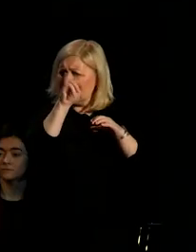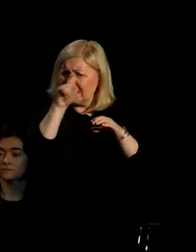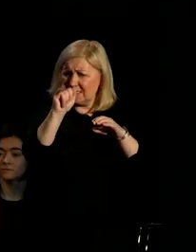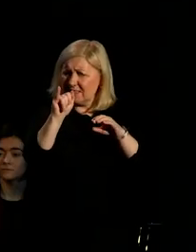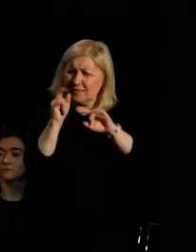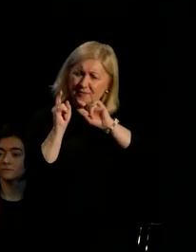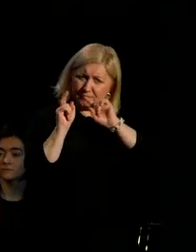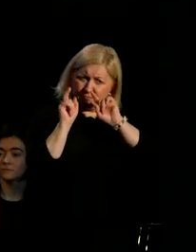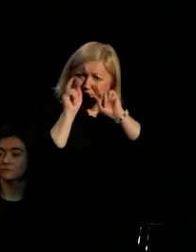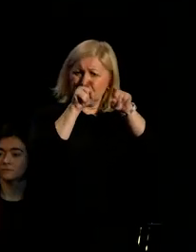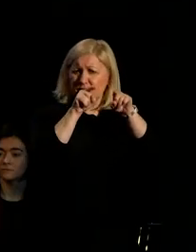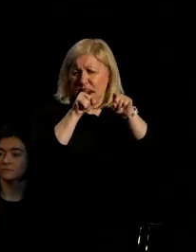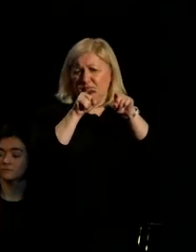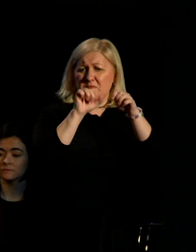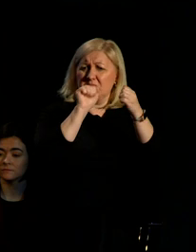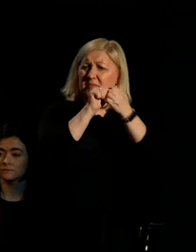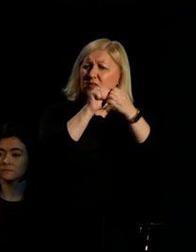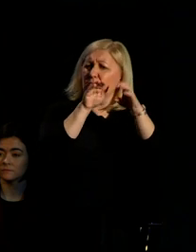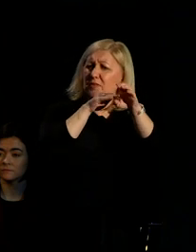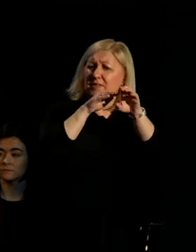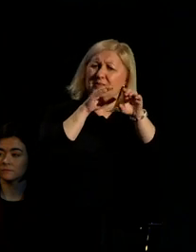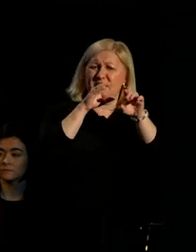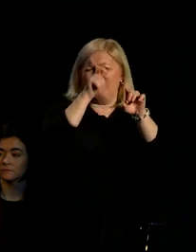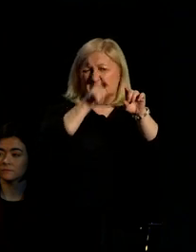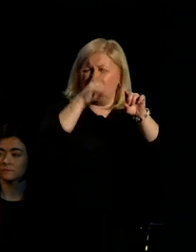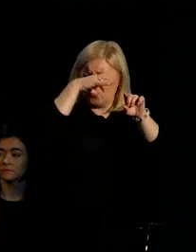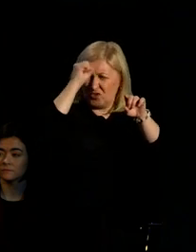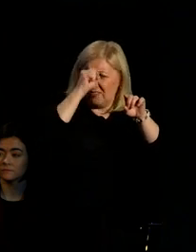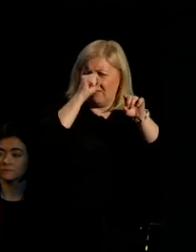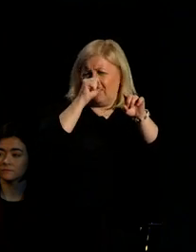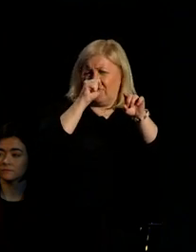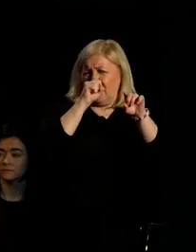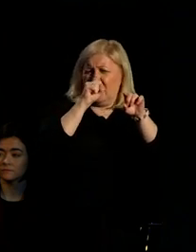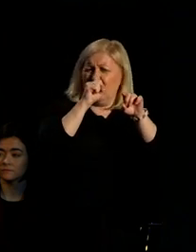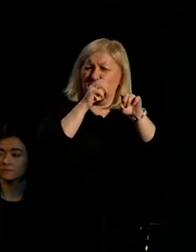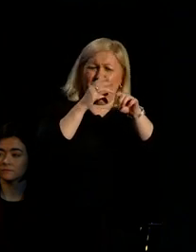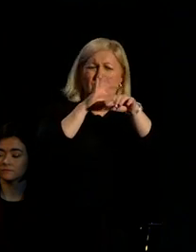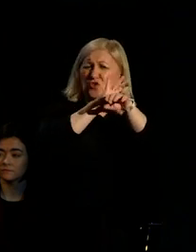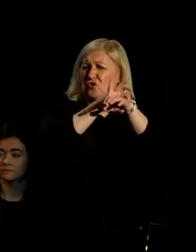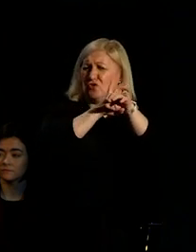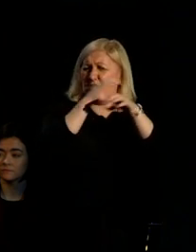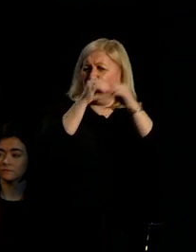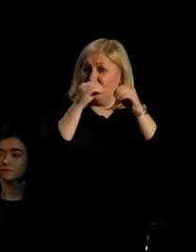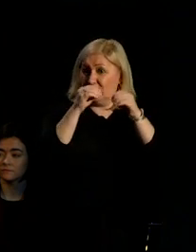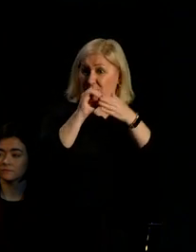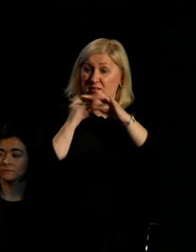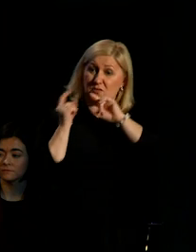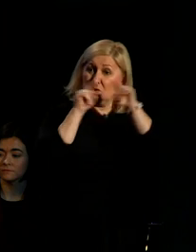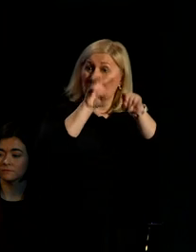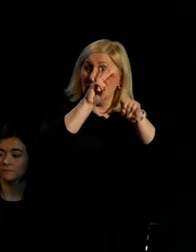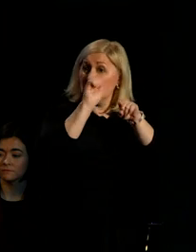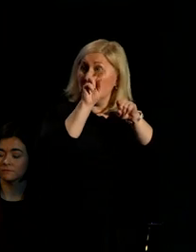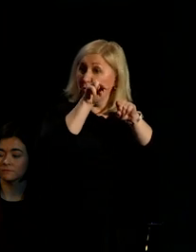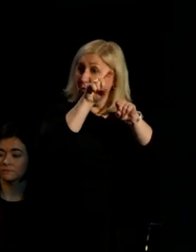Reinhard Heydrich, Chief of the Reich's Security Main Office, to a conference in a lakeside villa at Wannsee outside